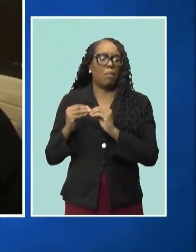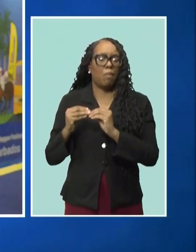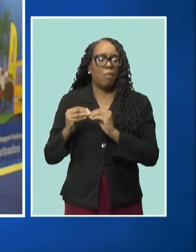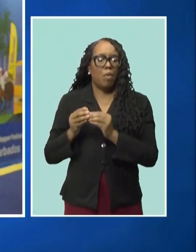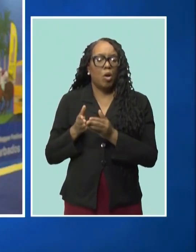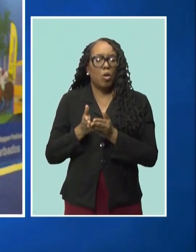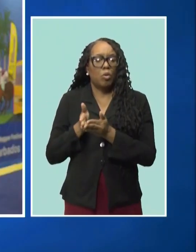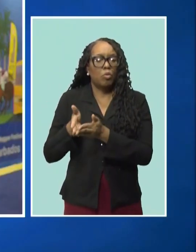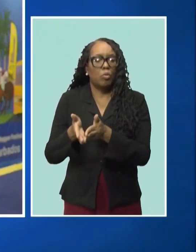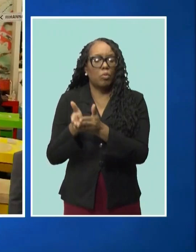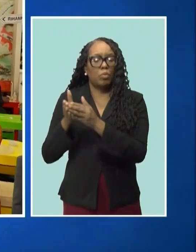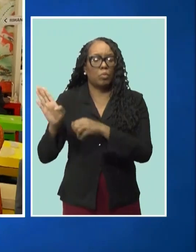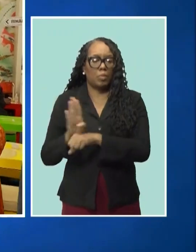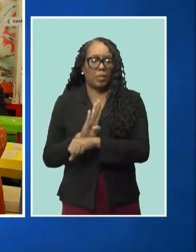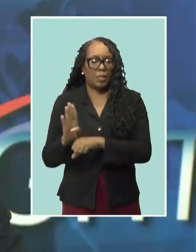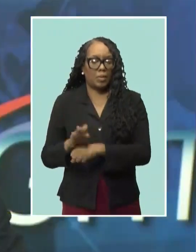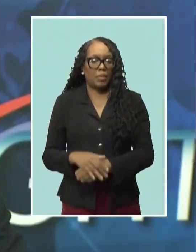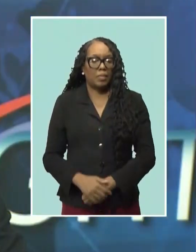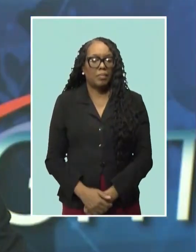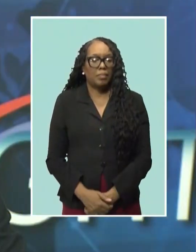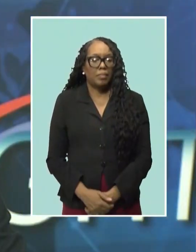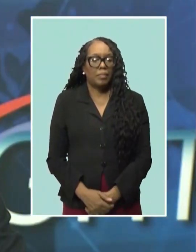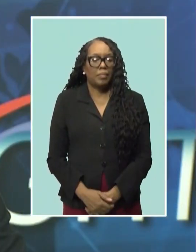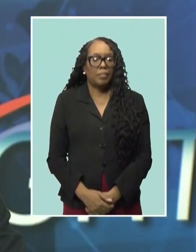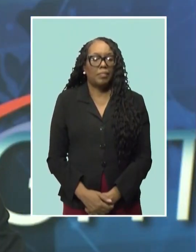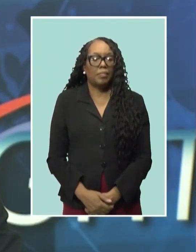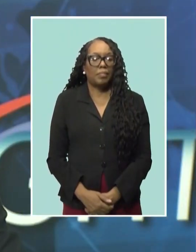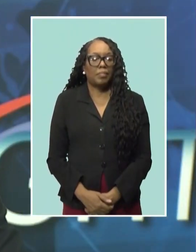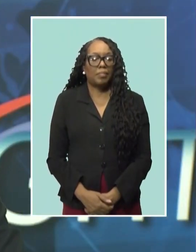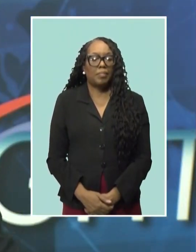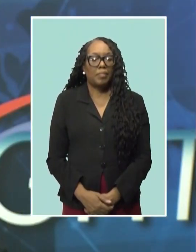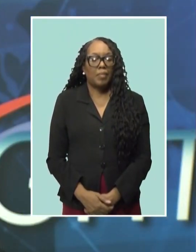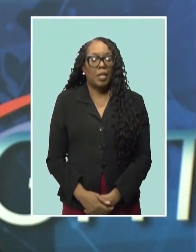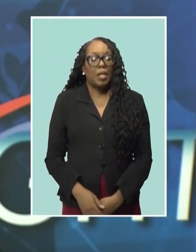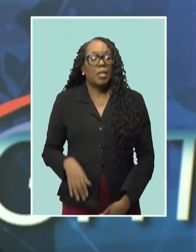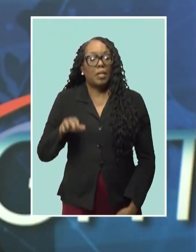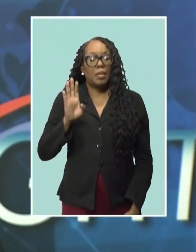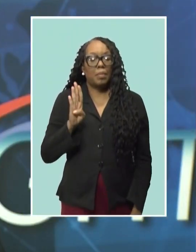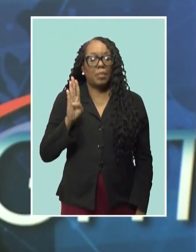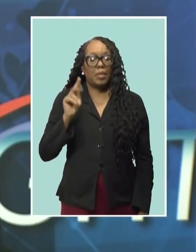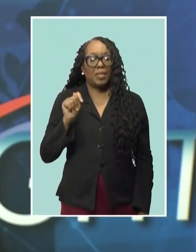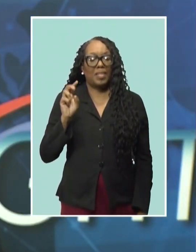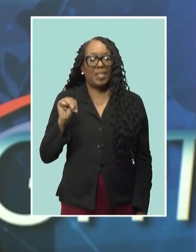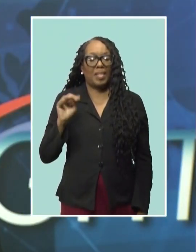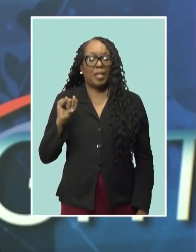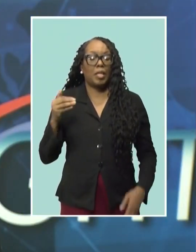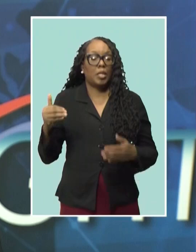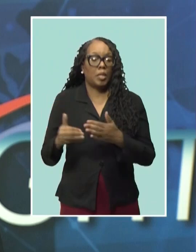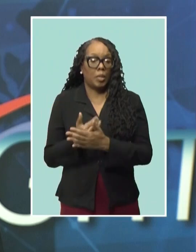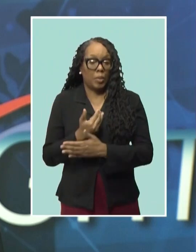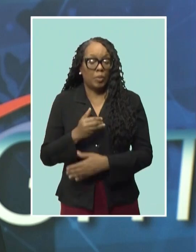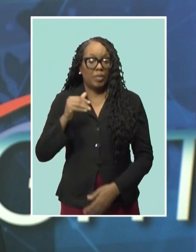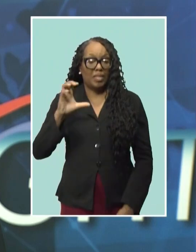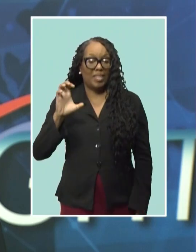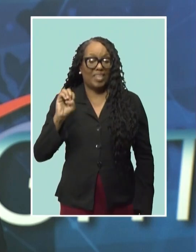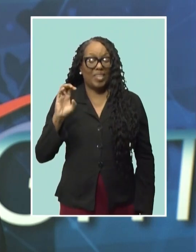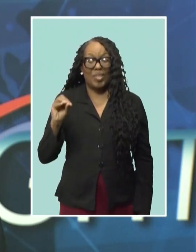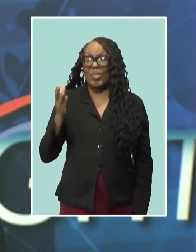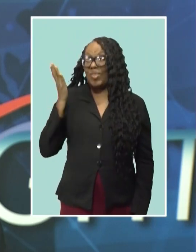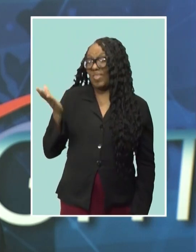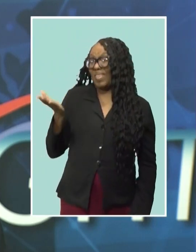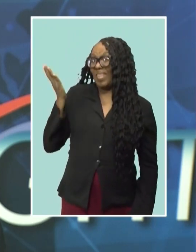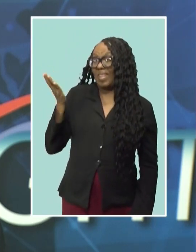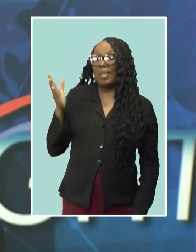business to the destination. Well, as you just heard, also present and making her first public appearance at the event was Barbados